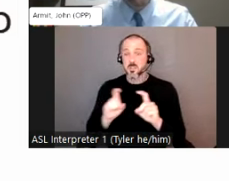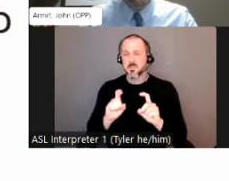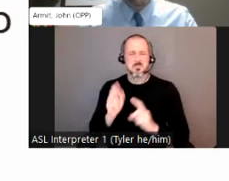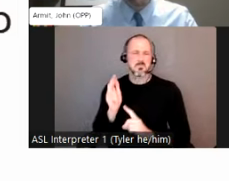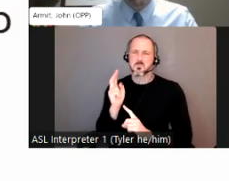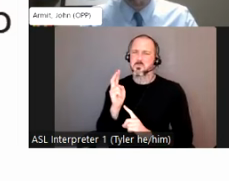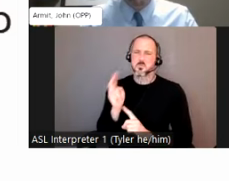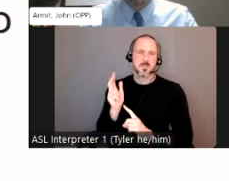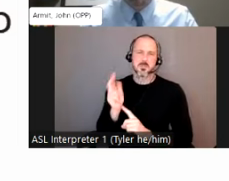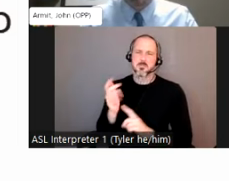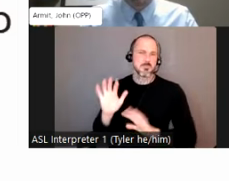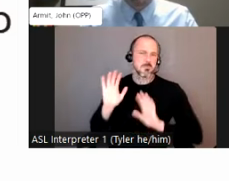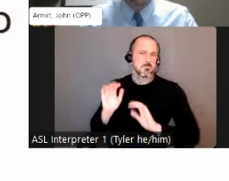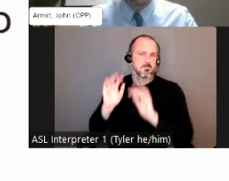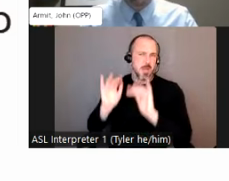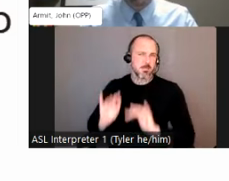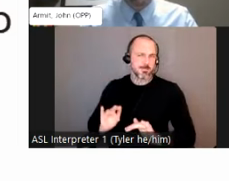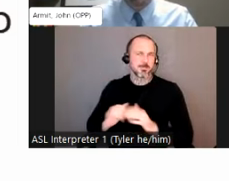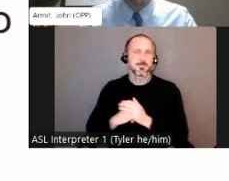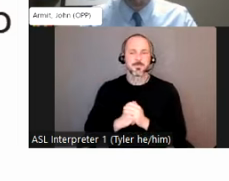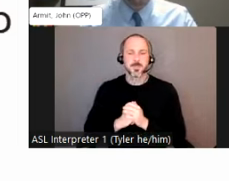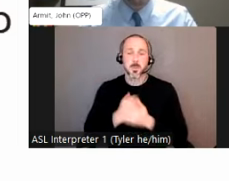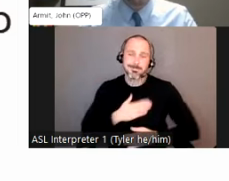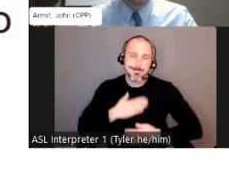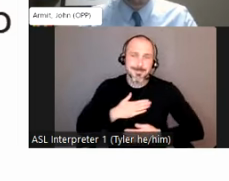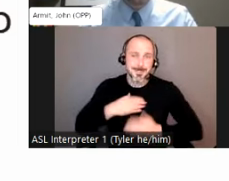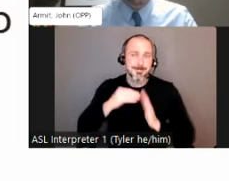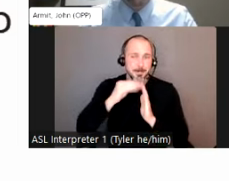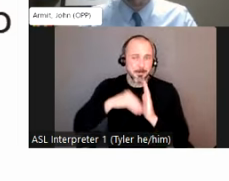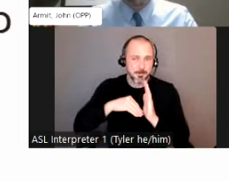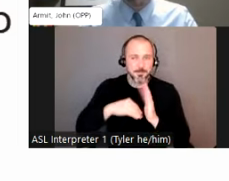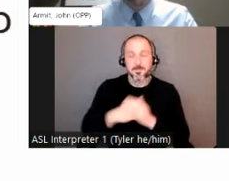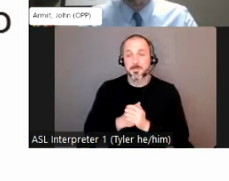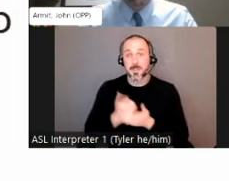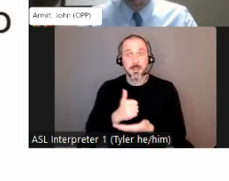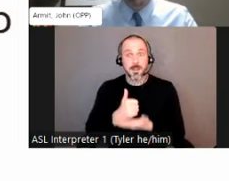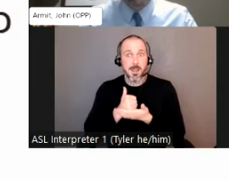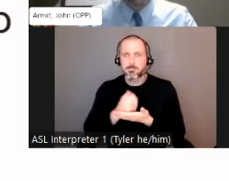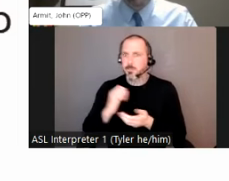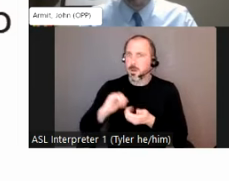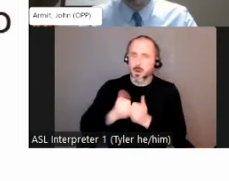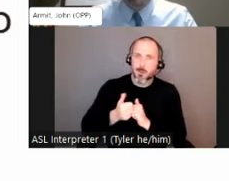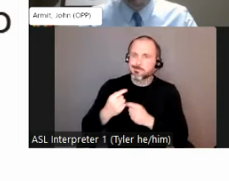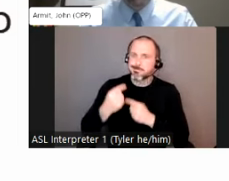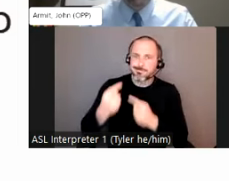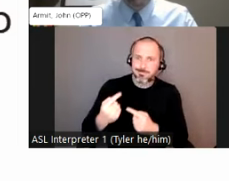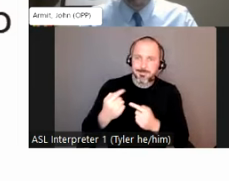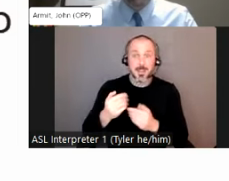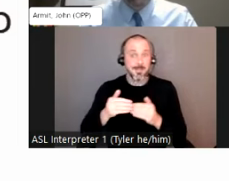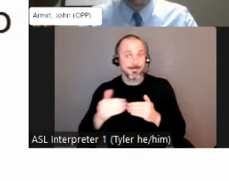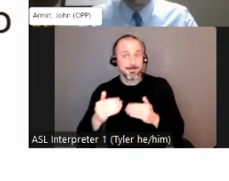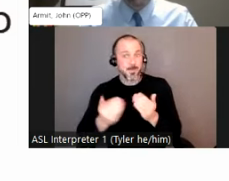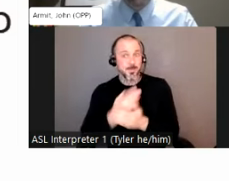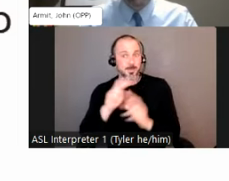the evaluation. We do appreciate that. Gives us some information on how we did, as well as other topics that you might want to learn